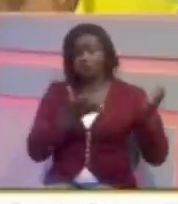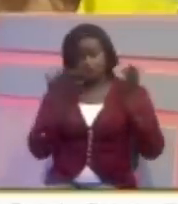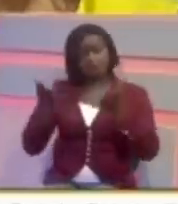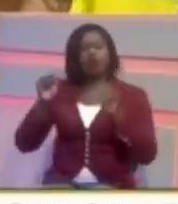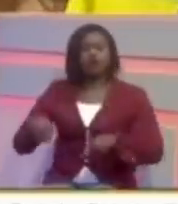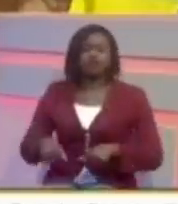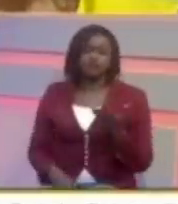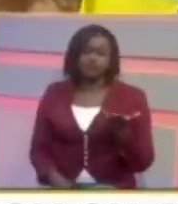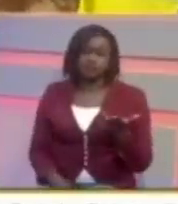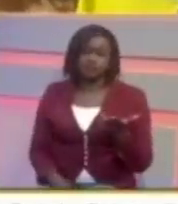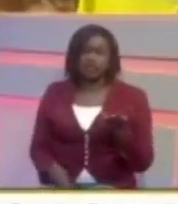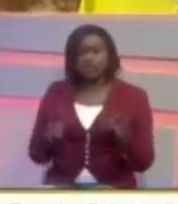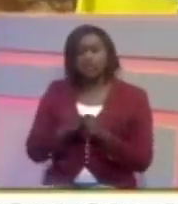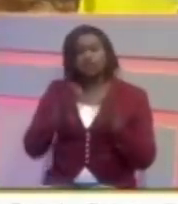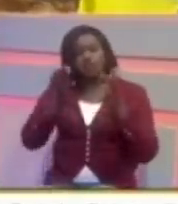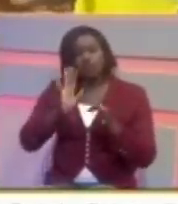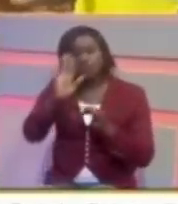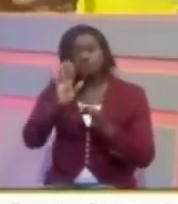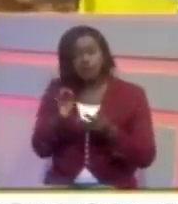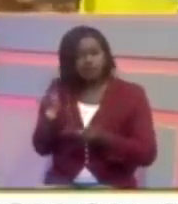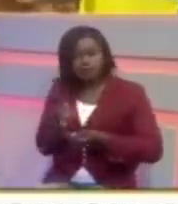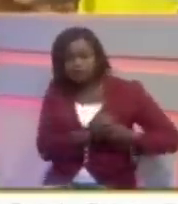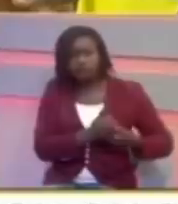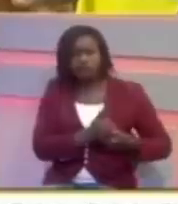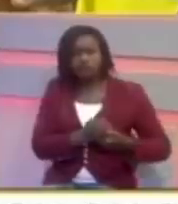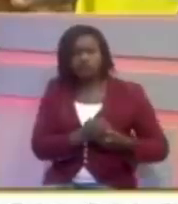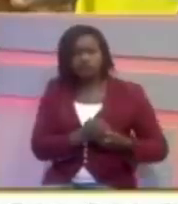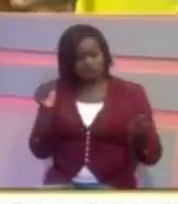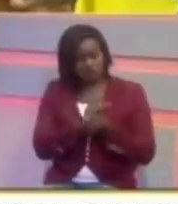And those things of yours will rot in your stores.